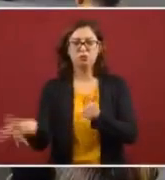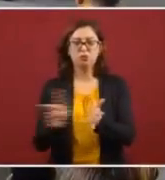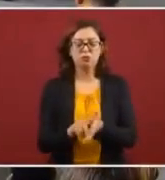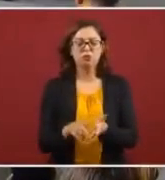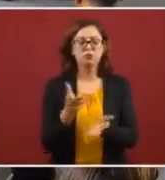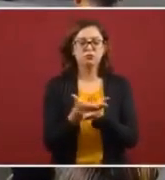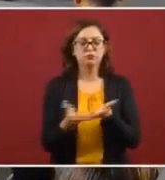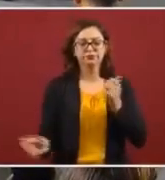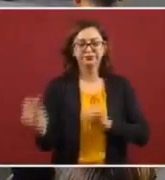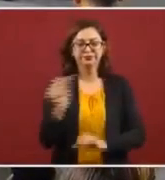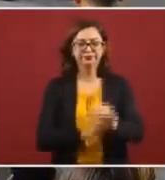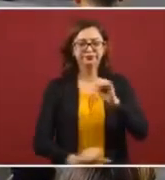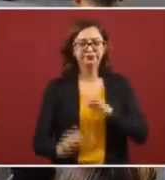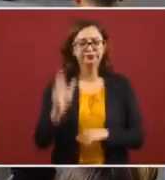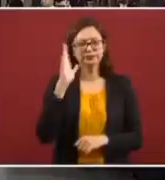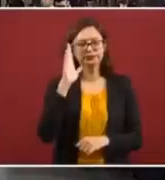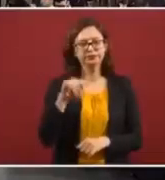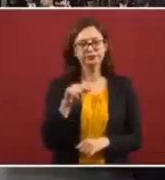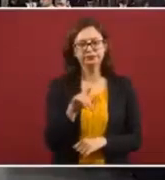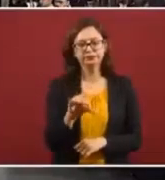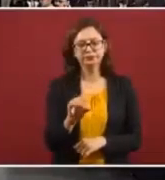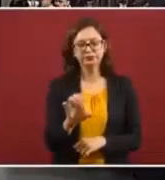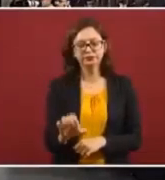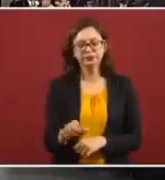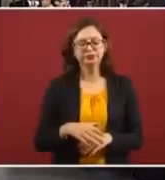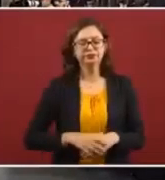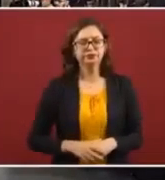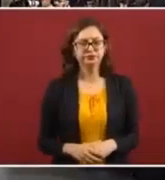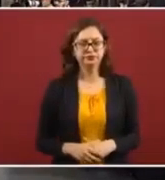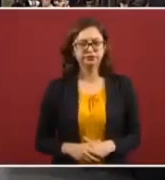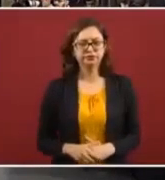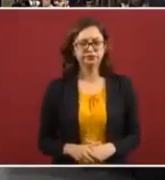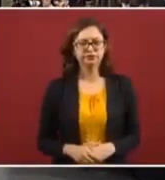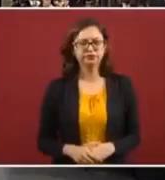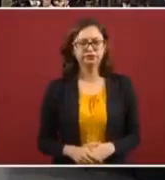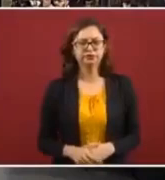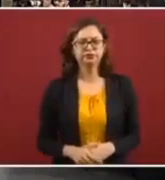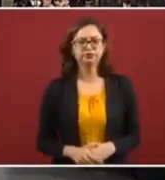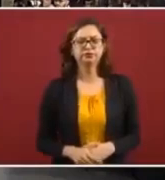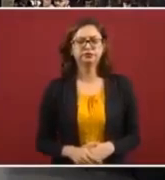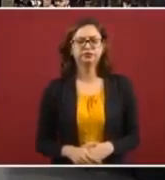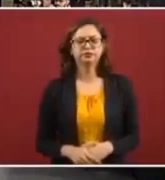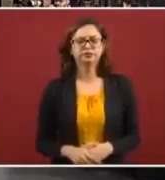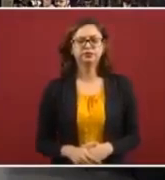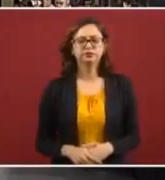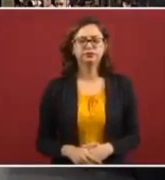So now he's going to let Robledo talk.